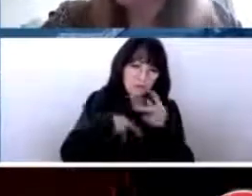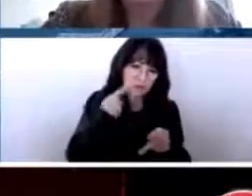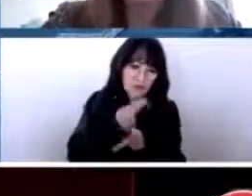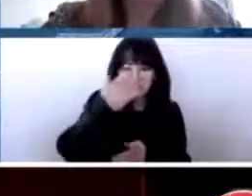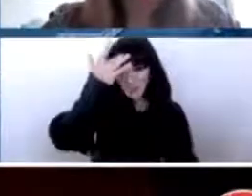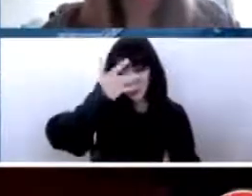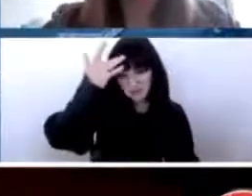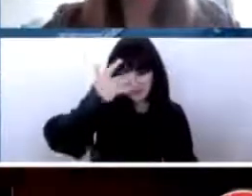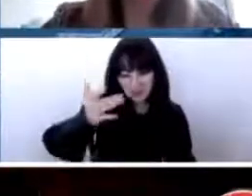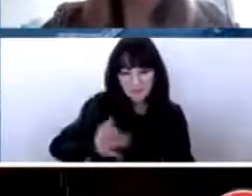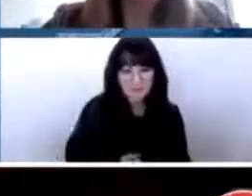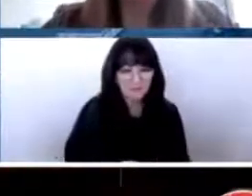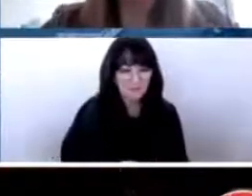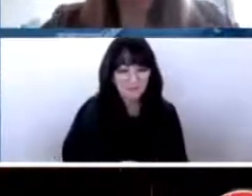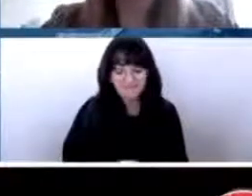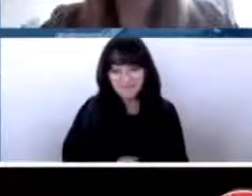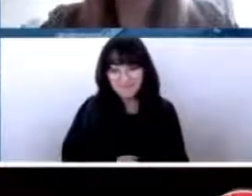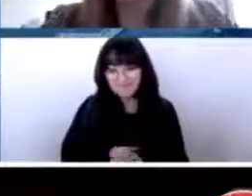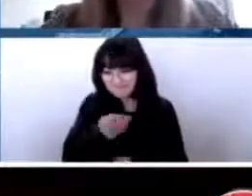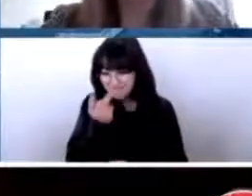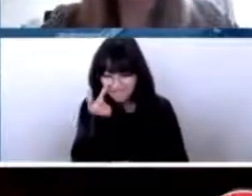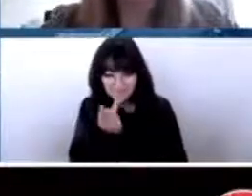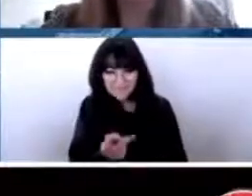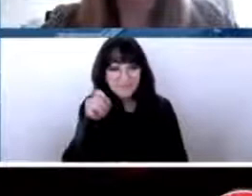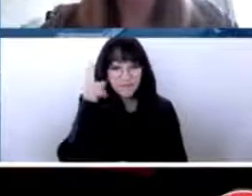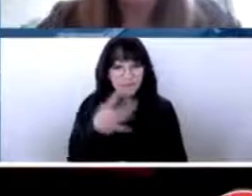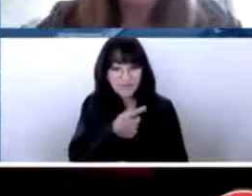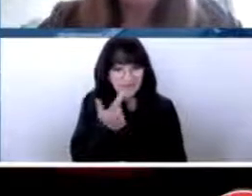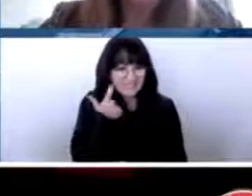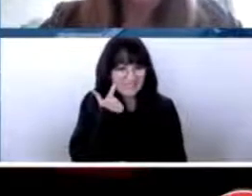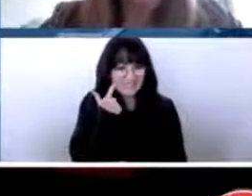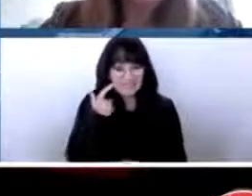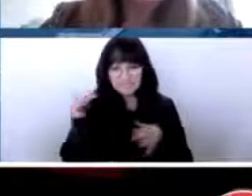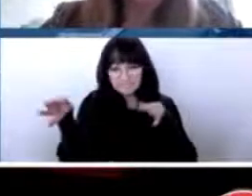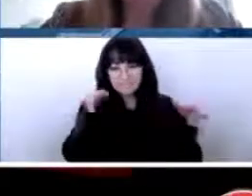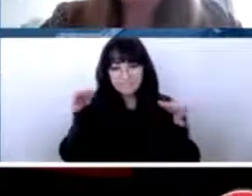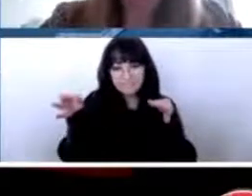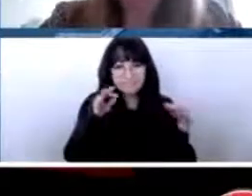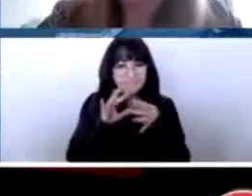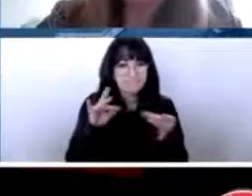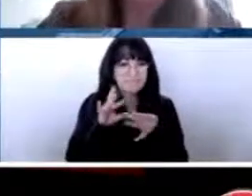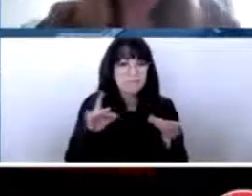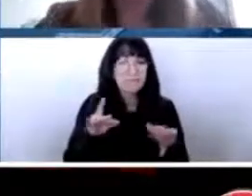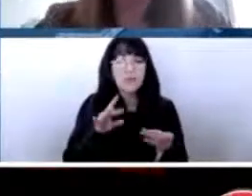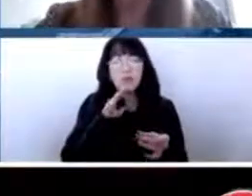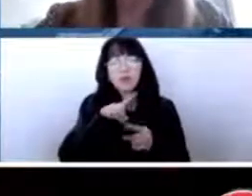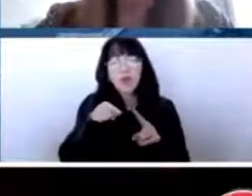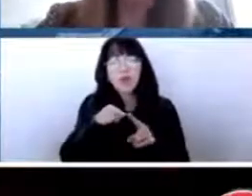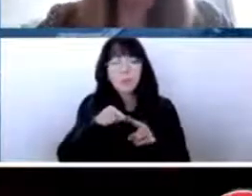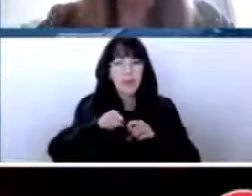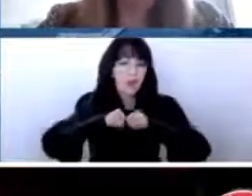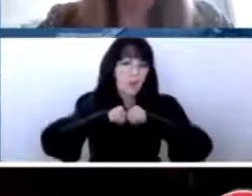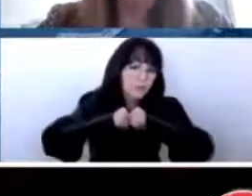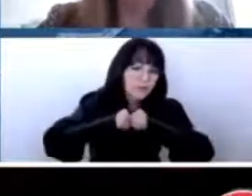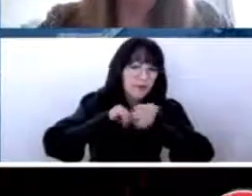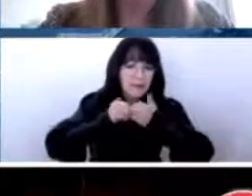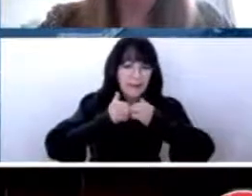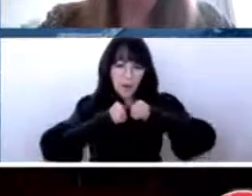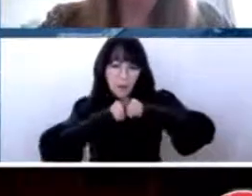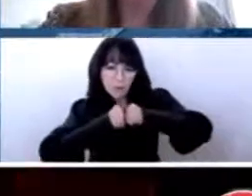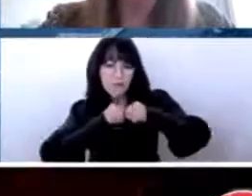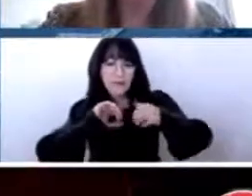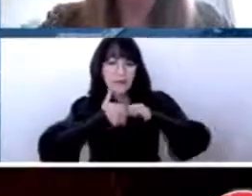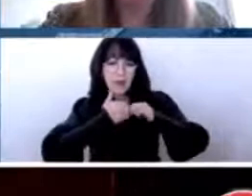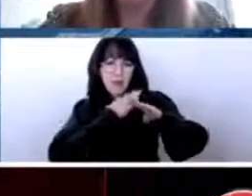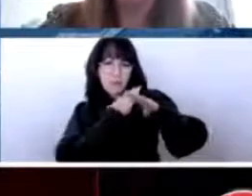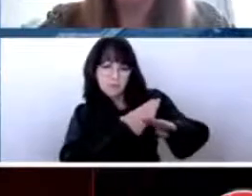the governor touched on all of these prevention points. I have to touch on them too, because they're